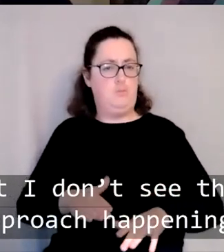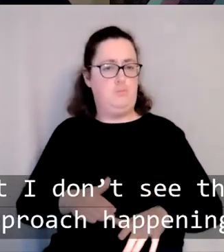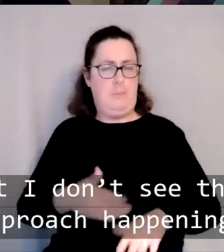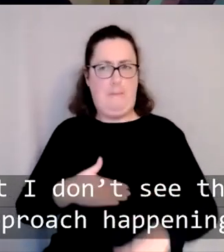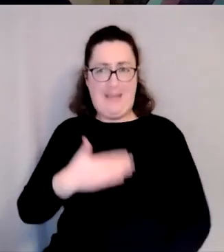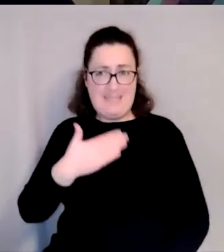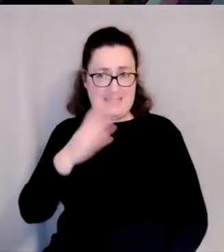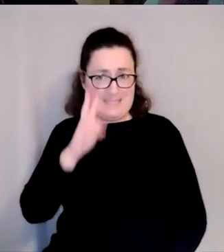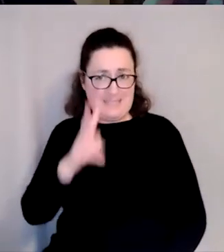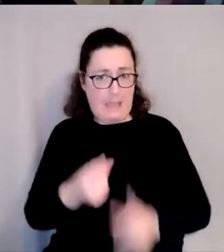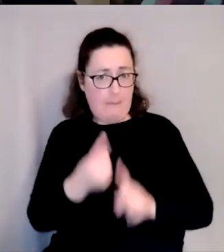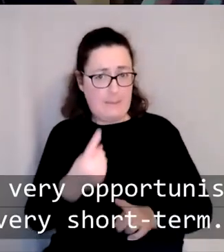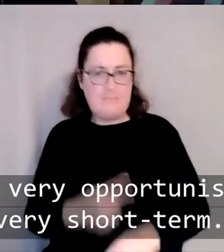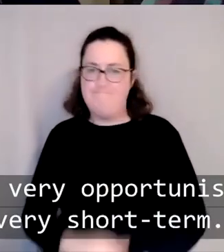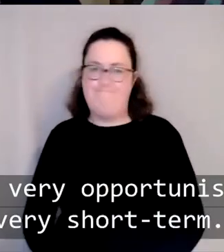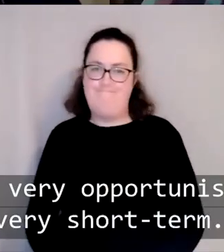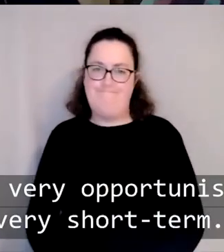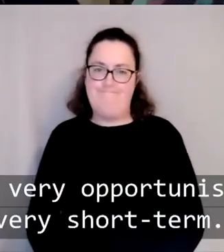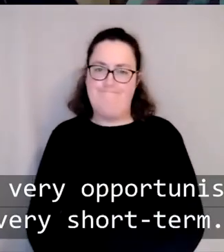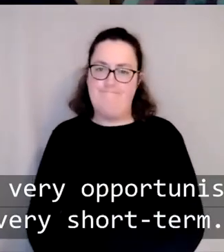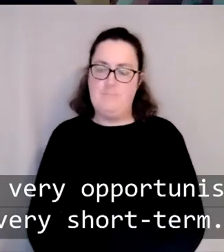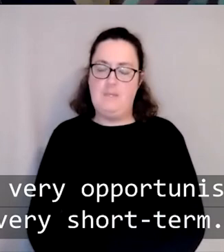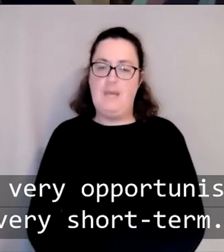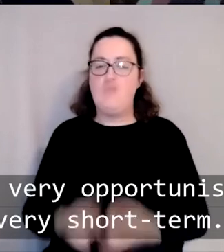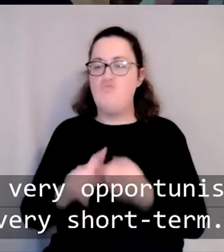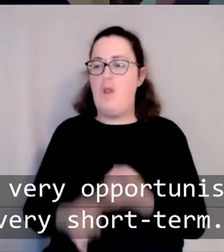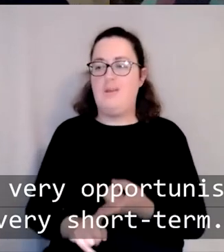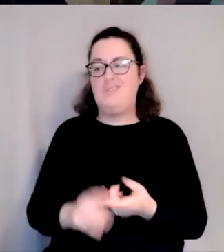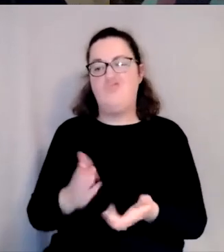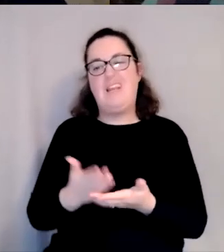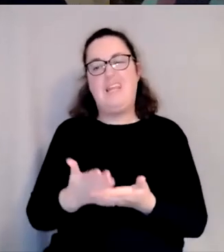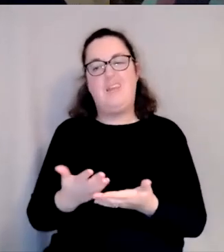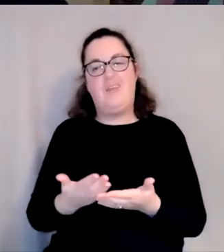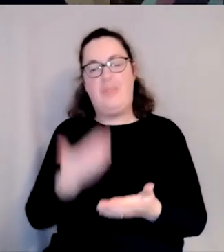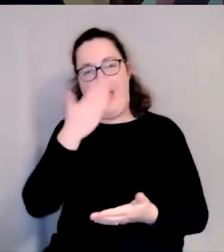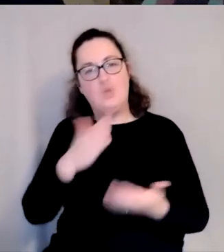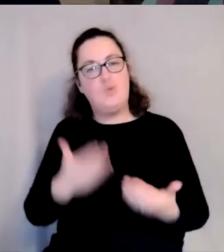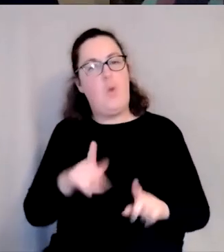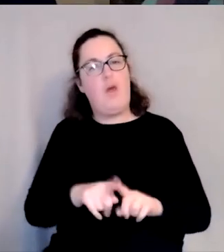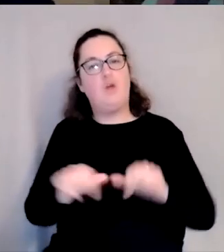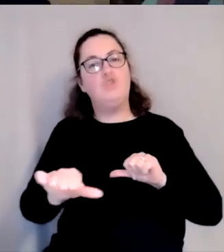of approach happening. It's very opportunistic, very short term. So